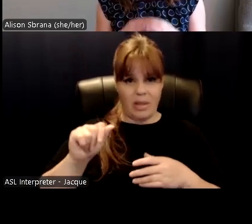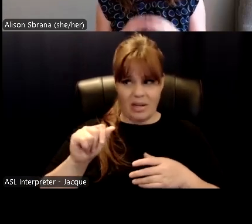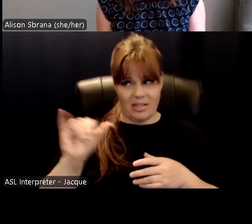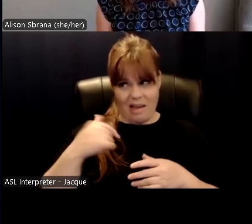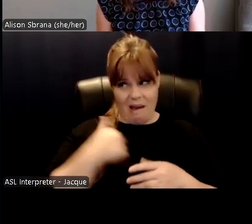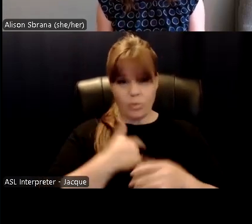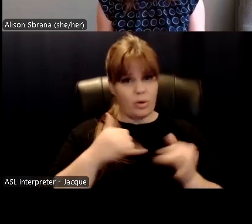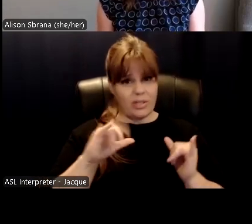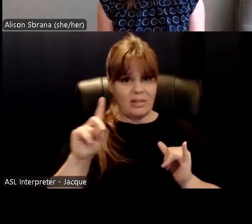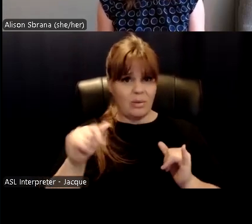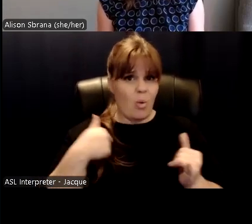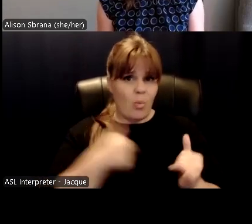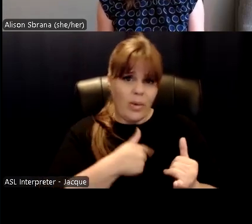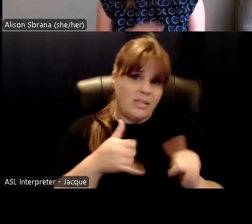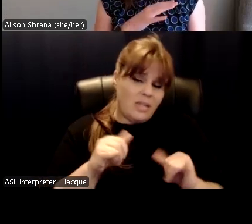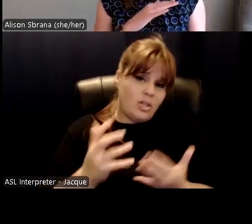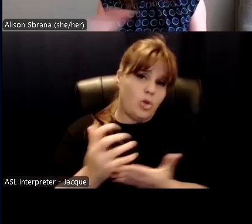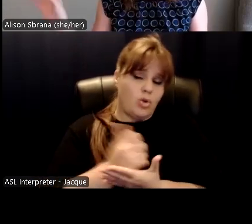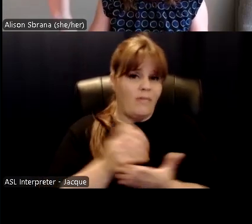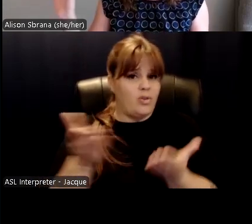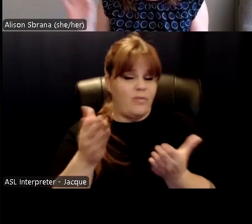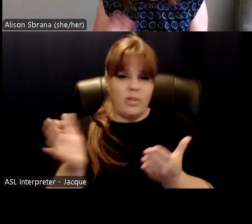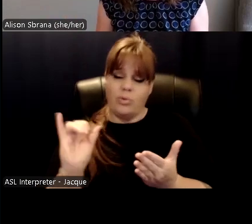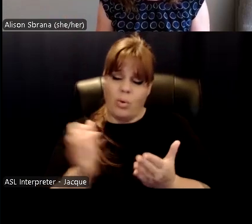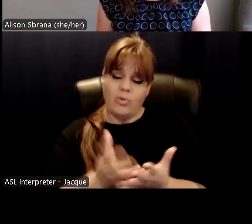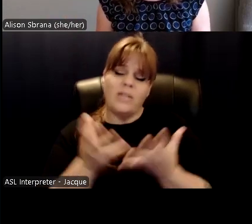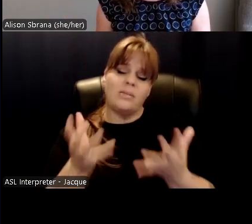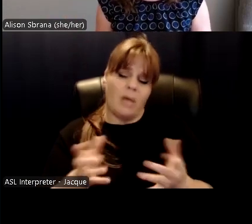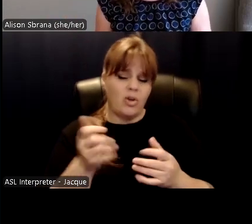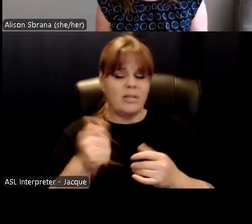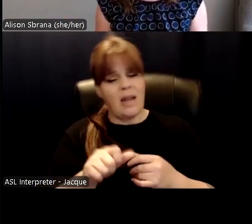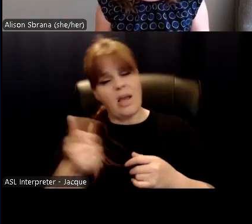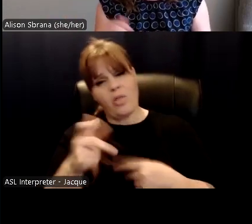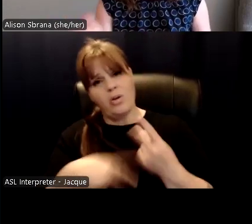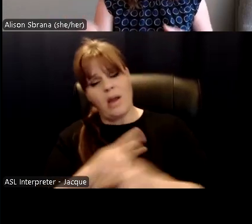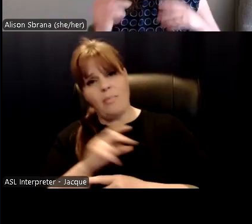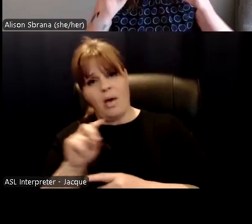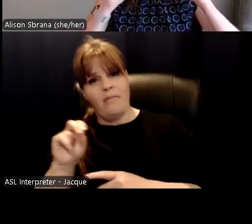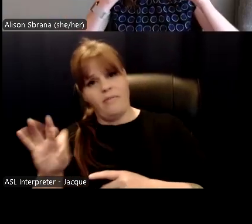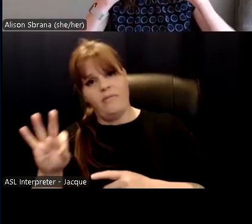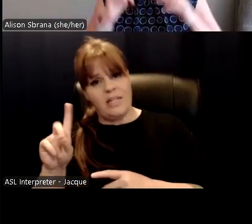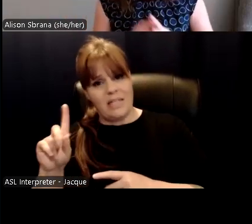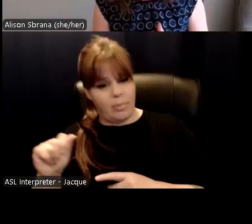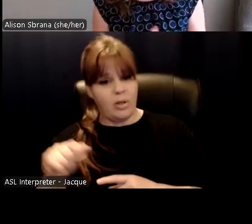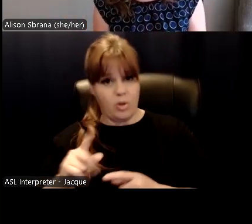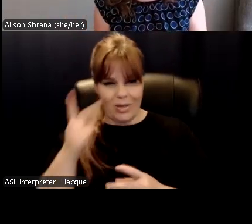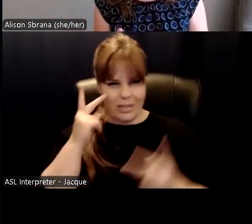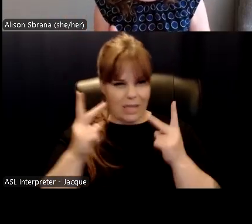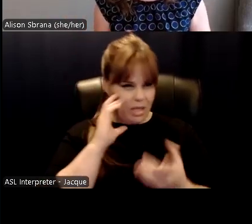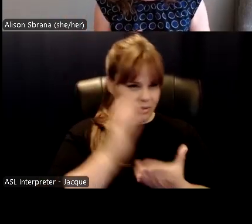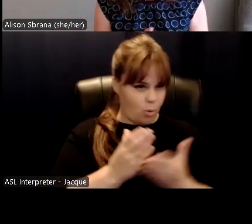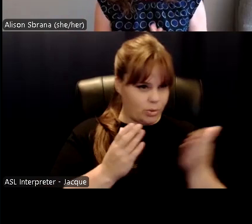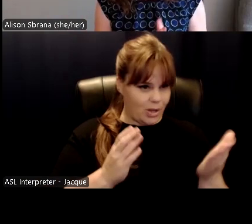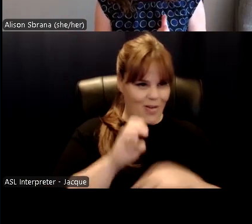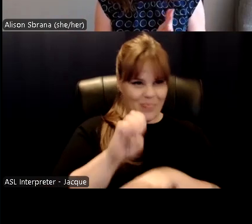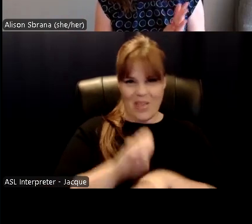and we deserve these services too, just as much as any other types of disabilities. You can see these photos here, engagement